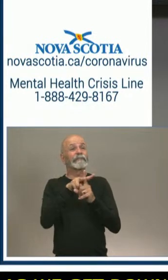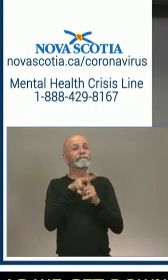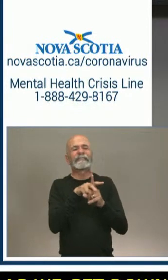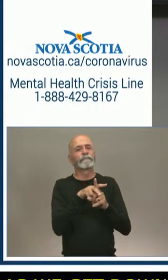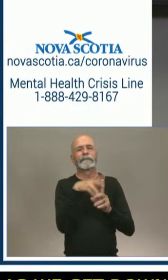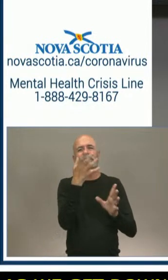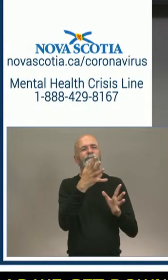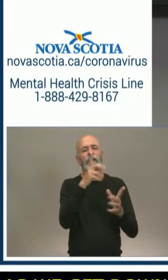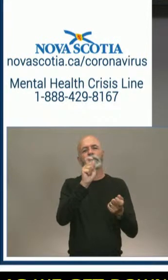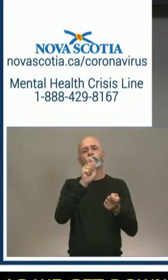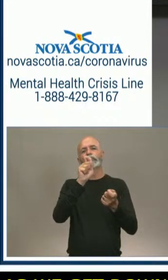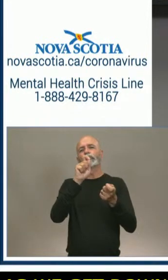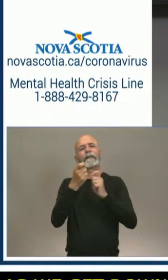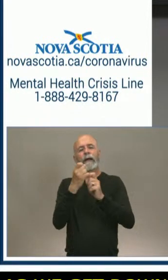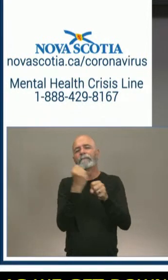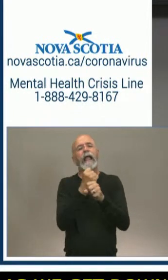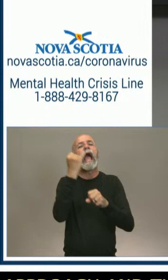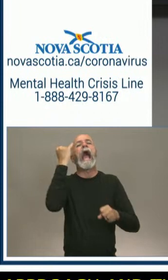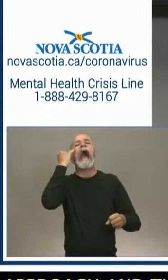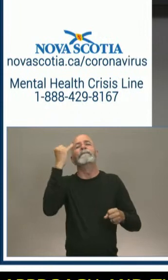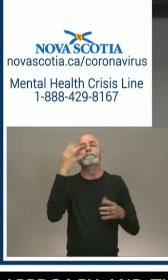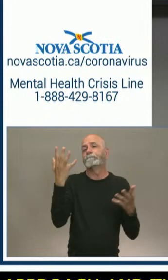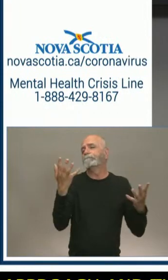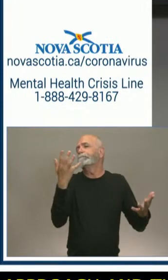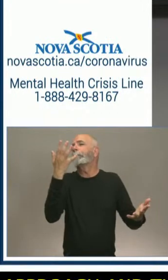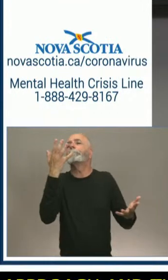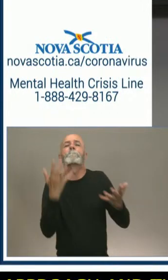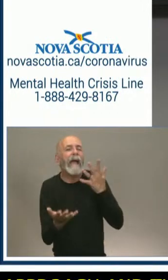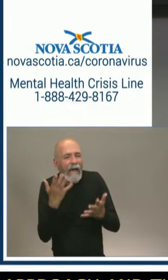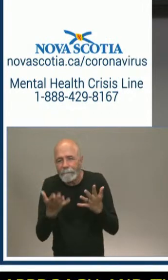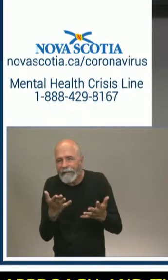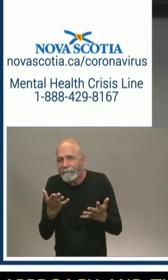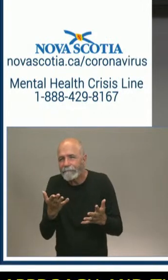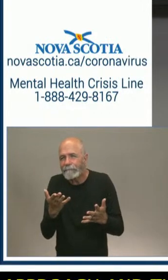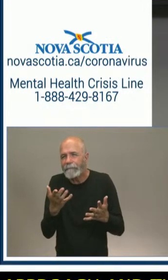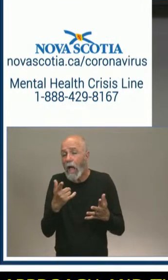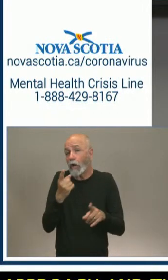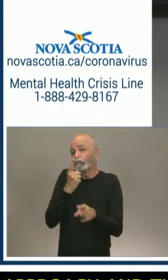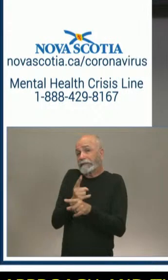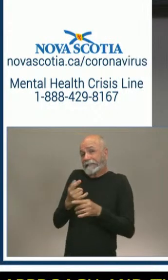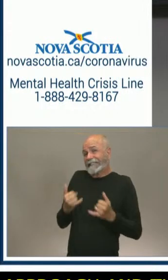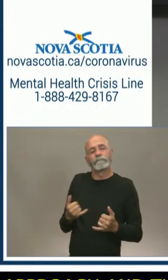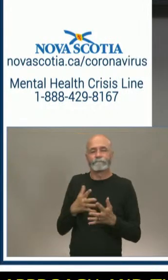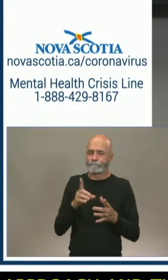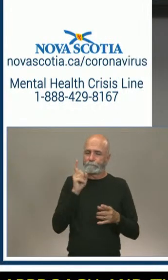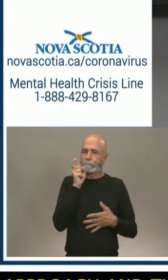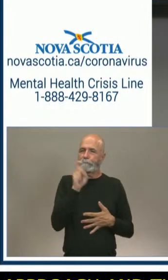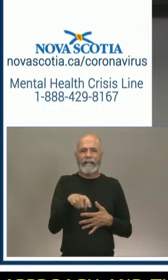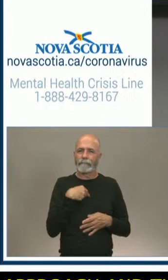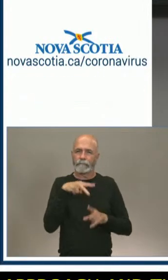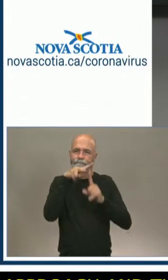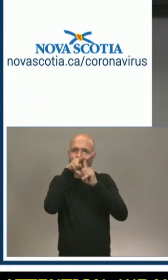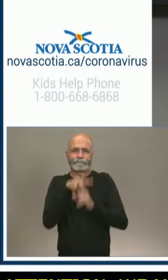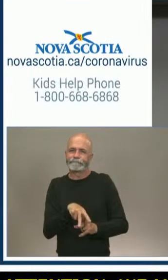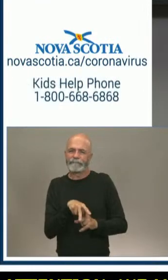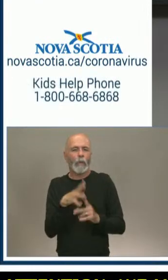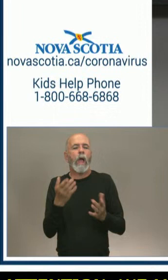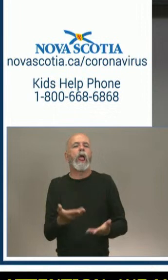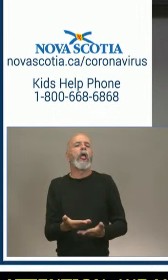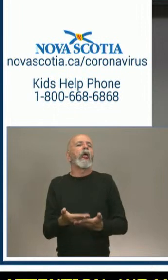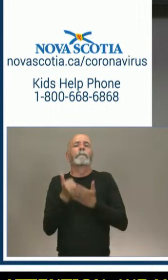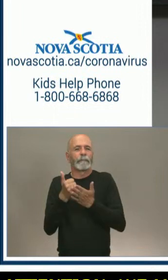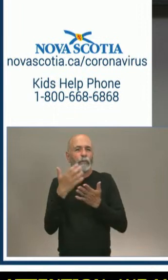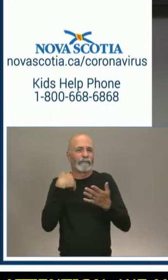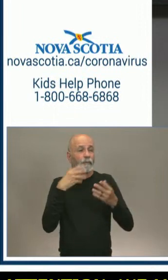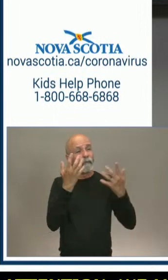this point in time, our overall approach is allowing us to have rapidly increasing vaccine